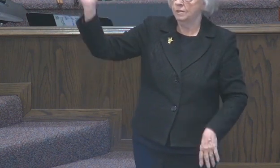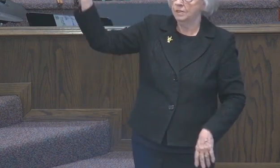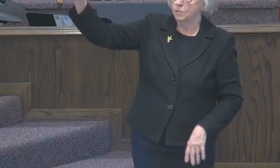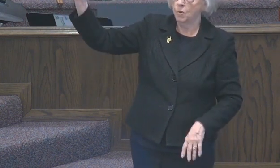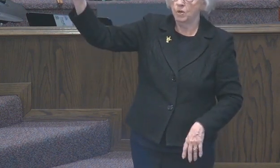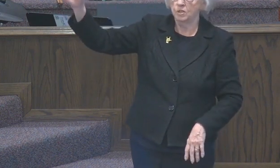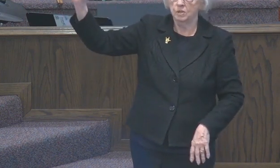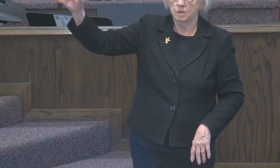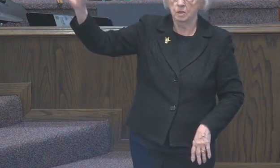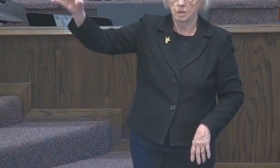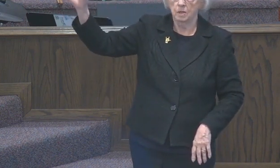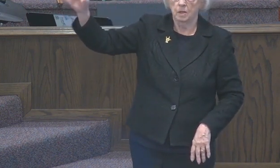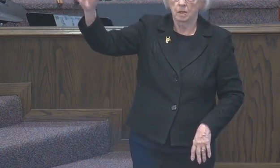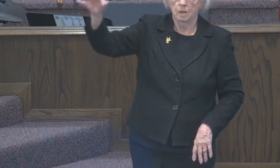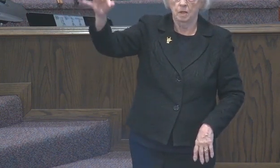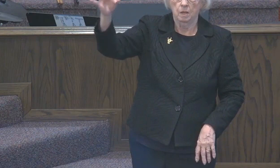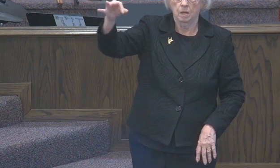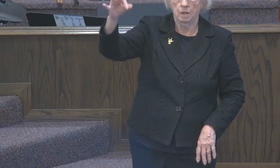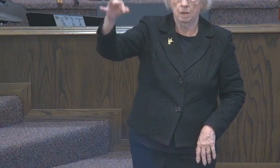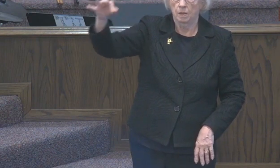are my